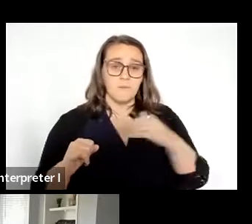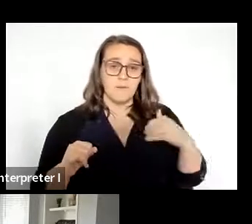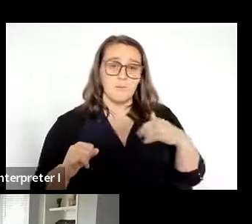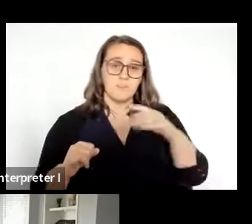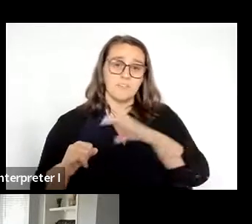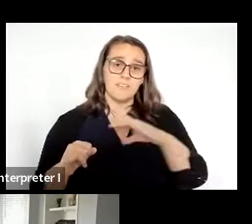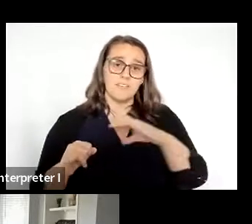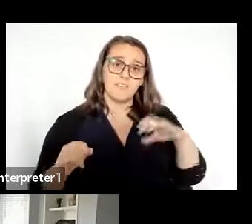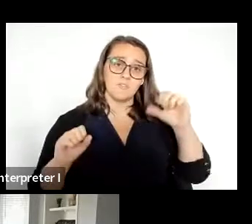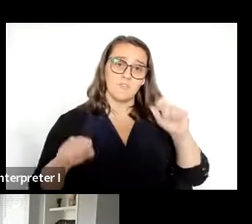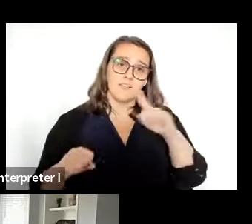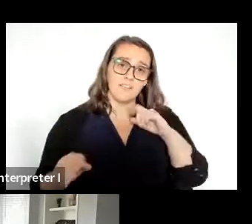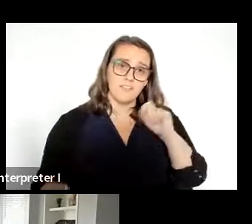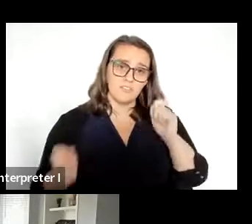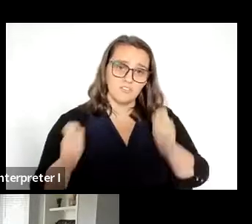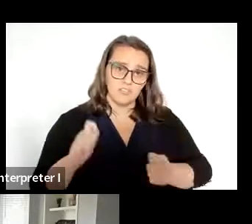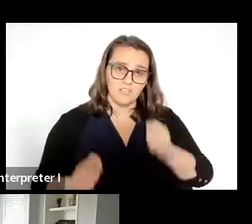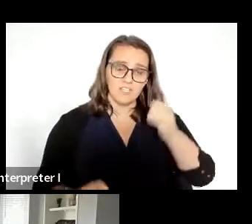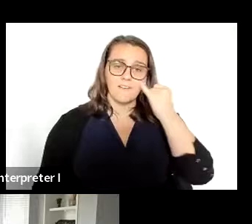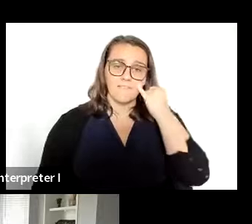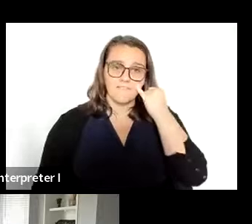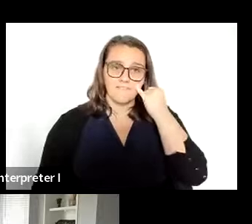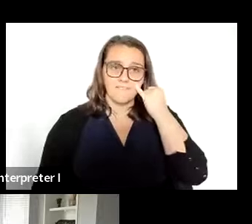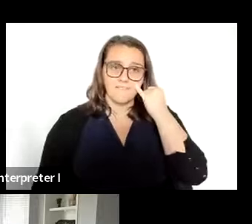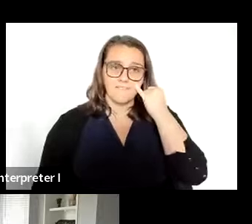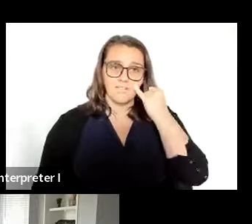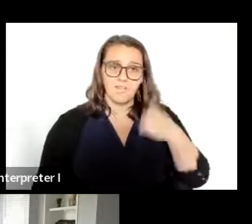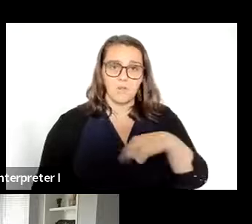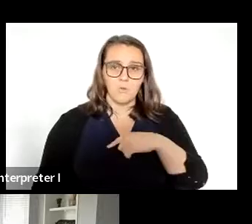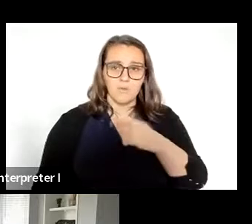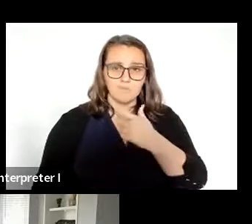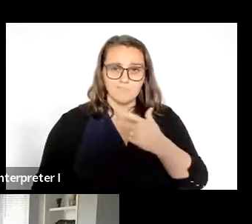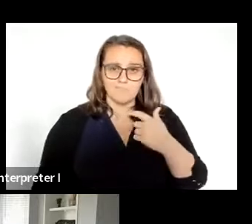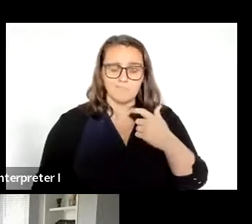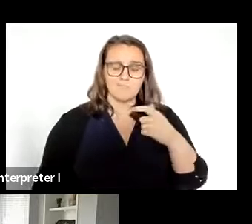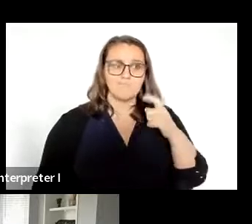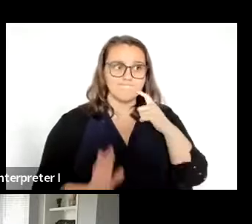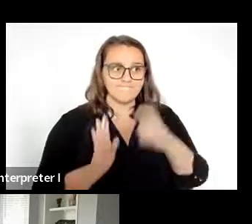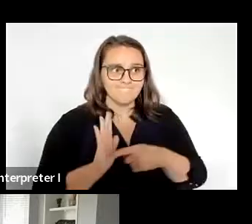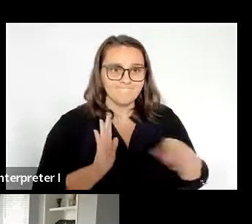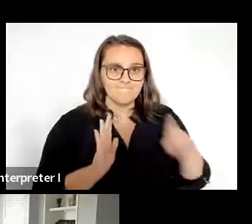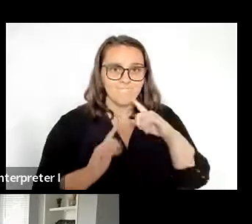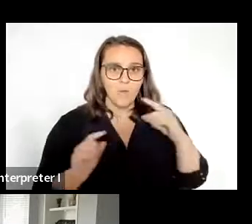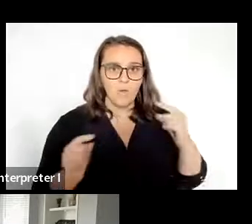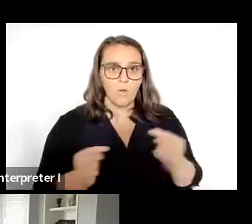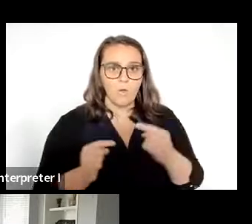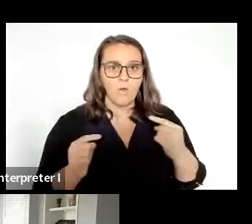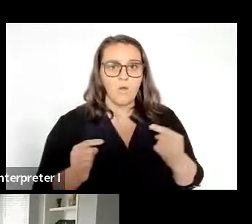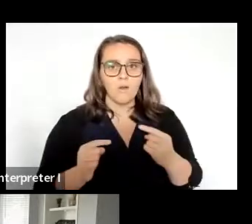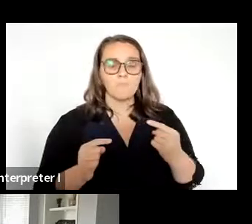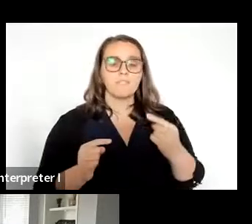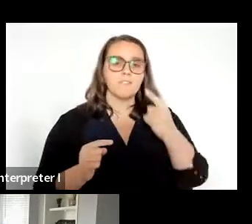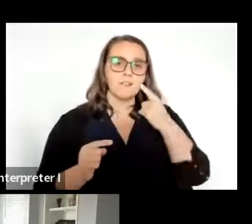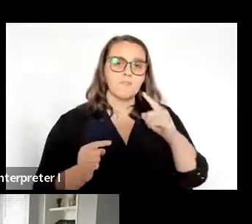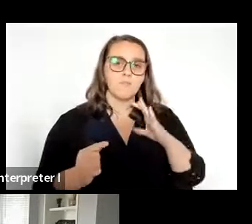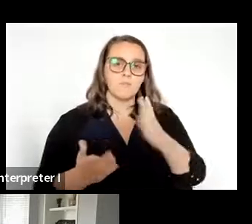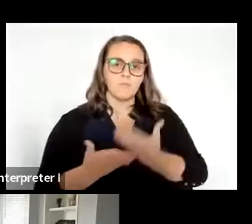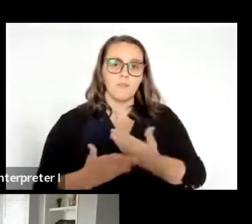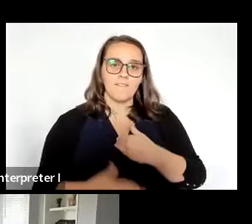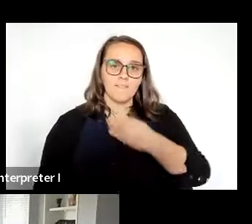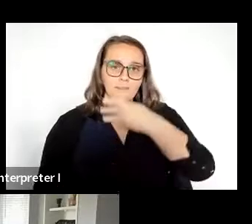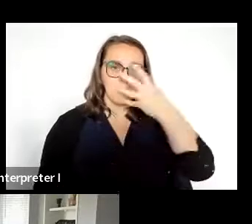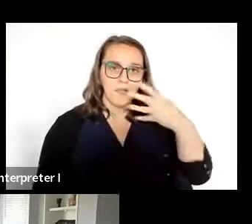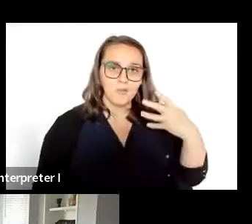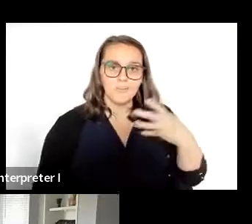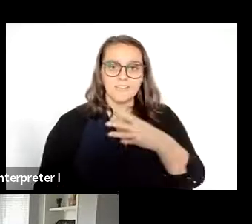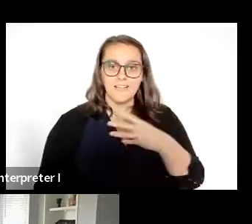to make changes if we observe any harms on the ground to arriving migrants and to existing clients